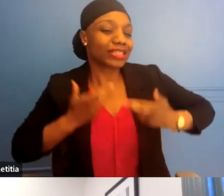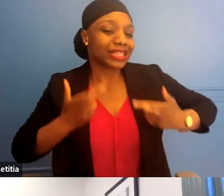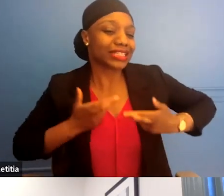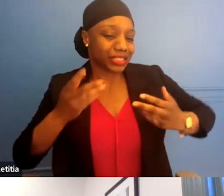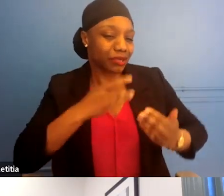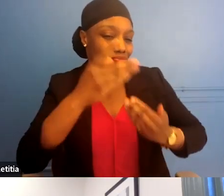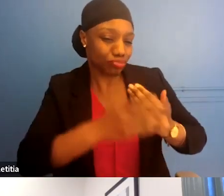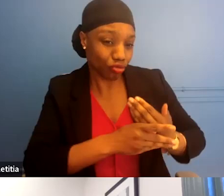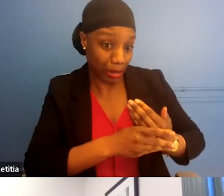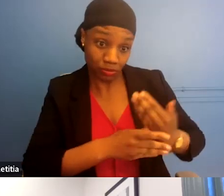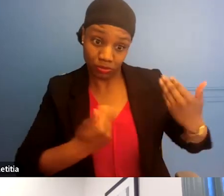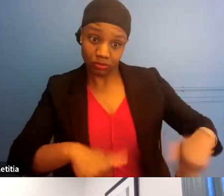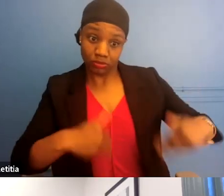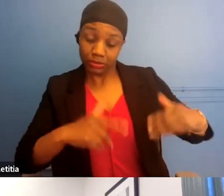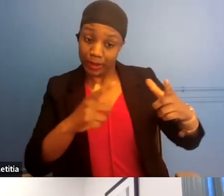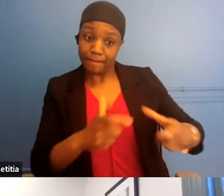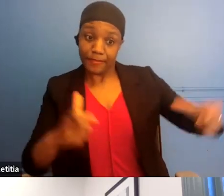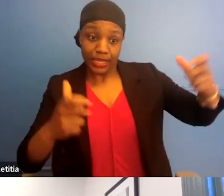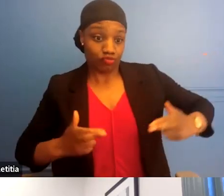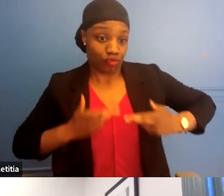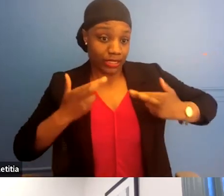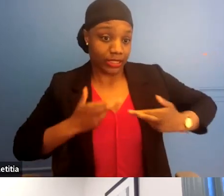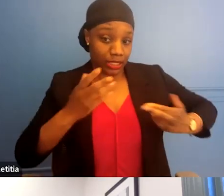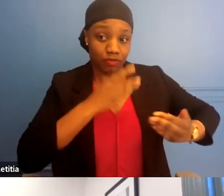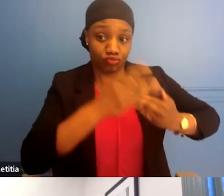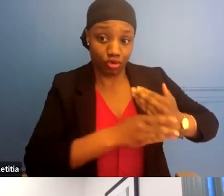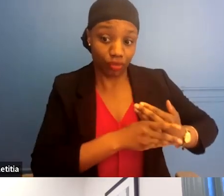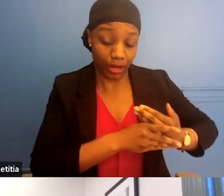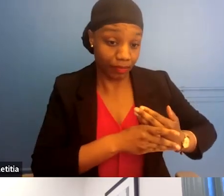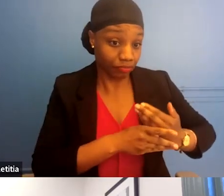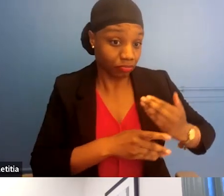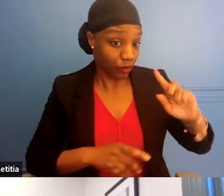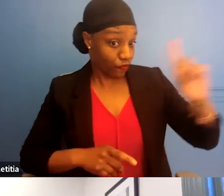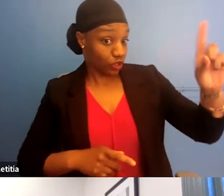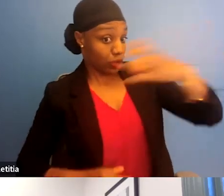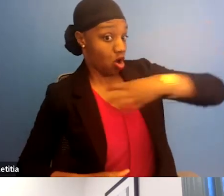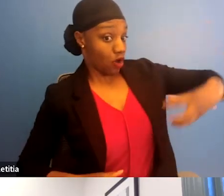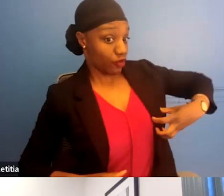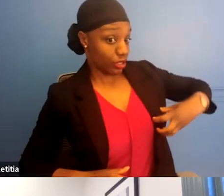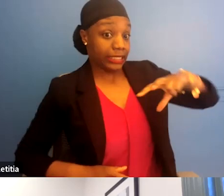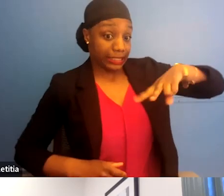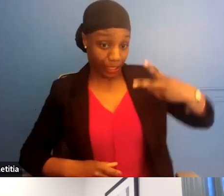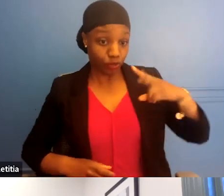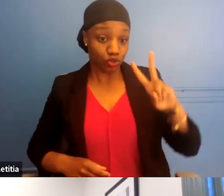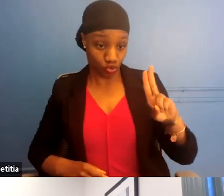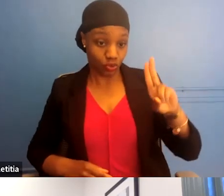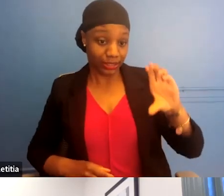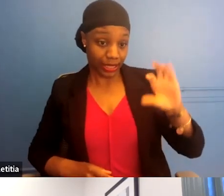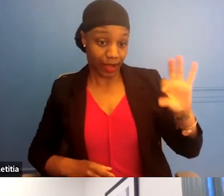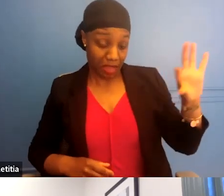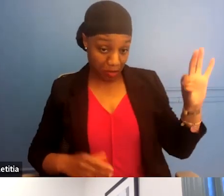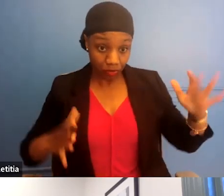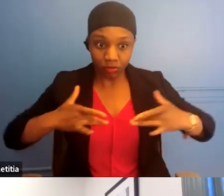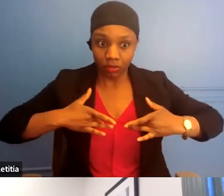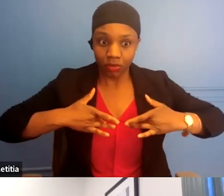the second biggest residency program in the US, second to Harvard. And it was very exciting. So I gave my